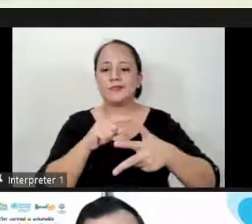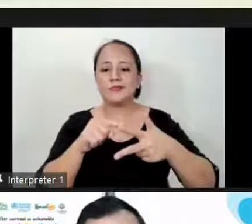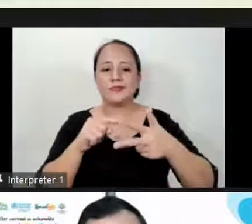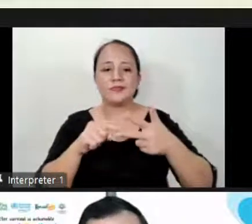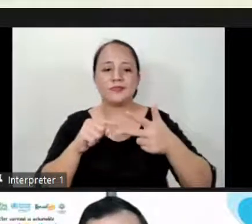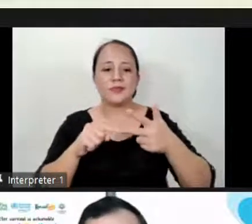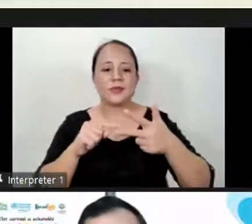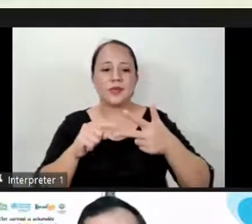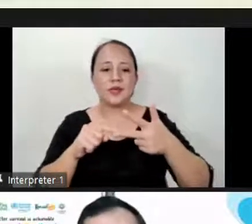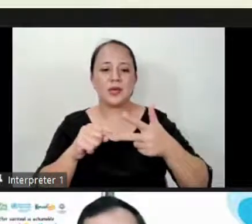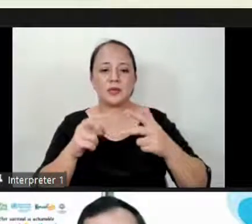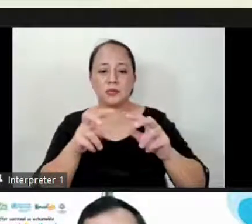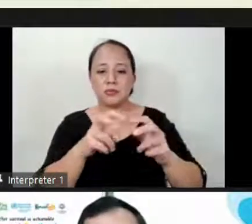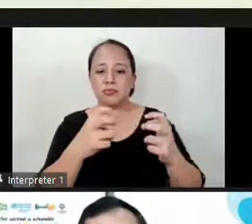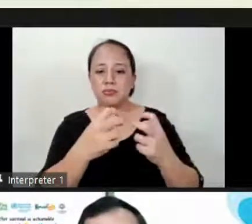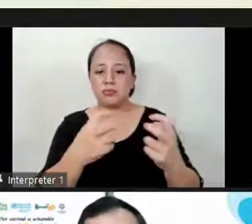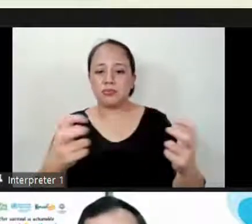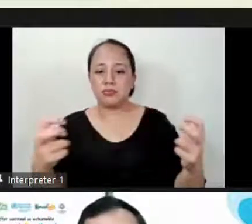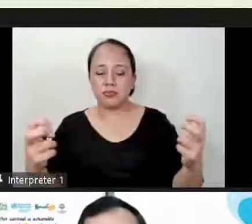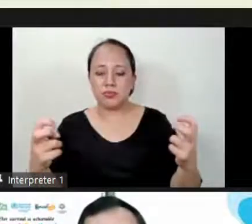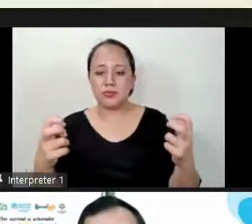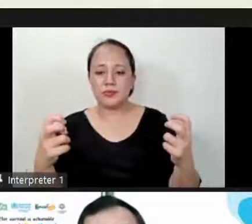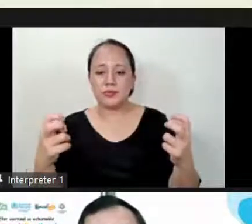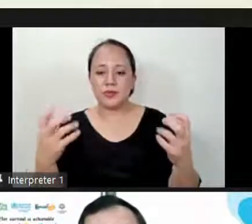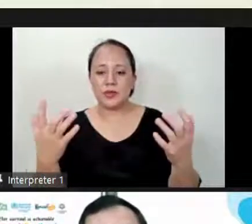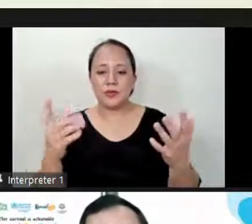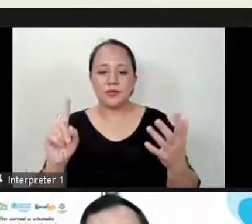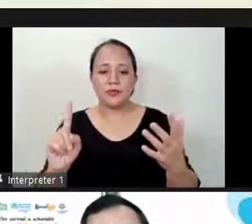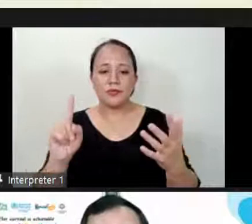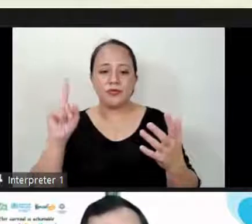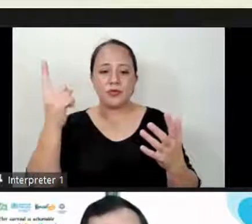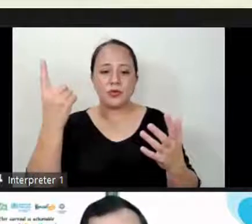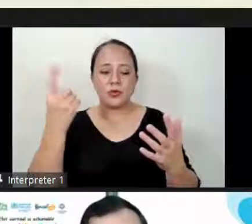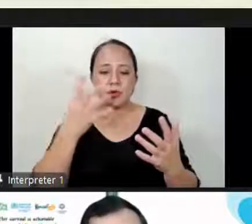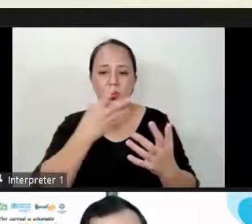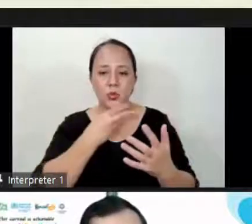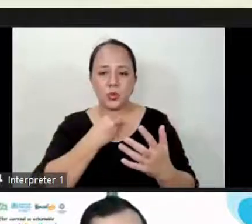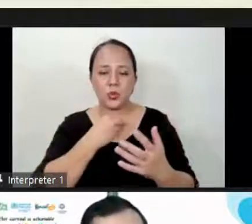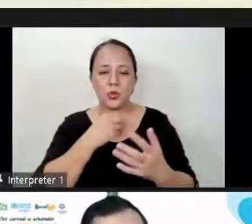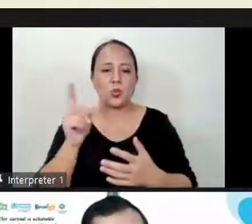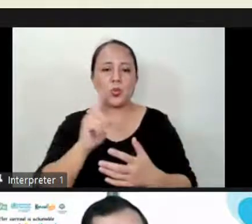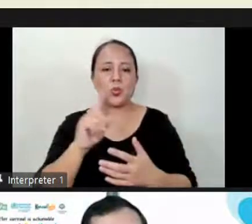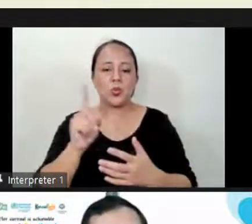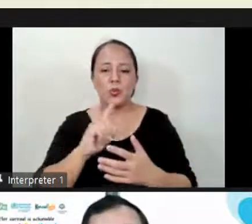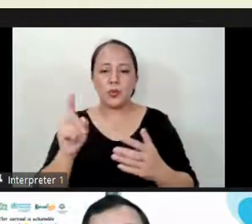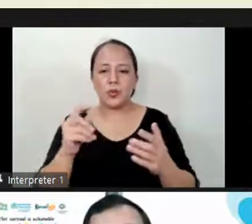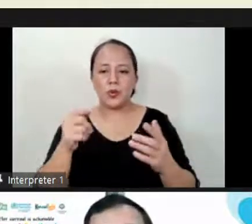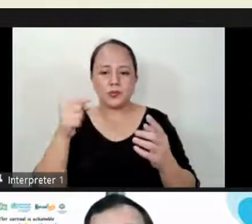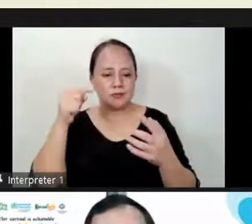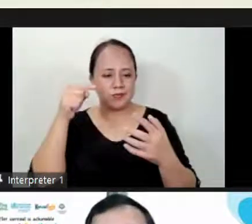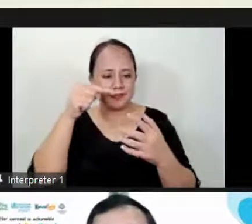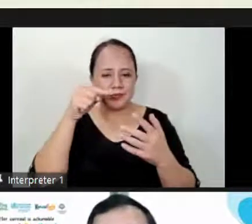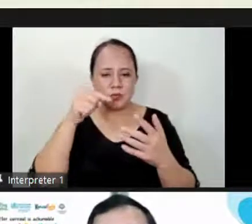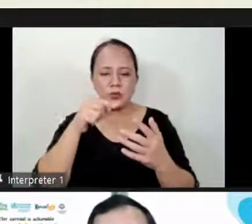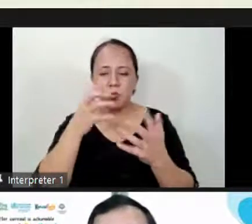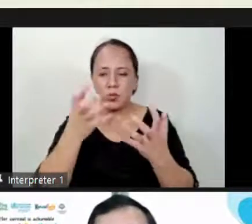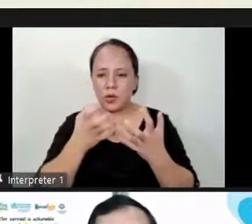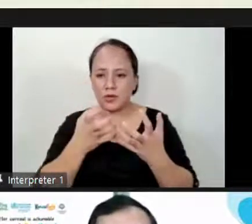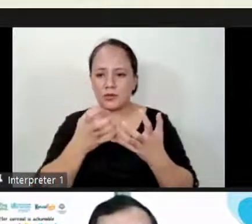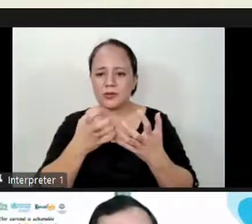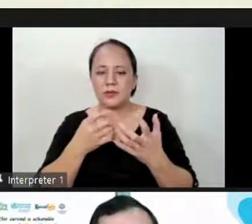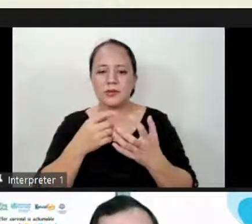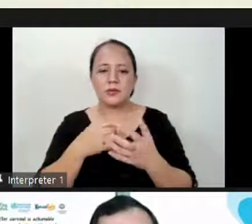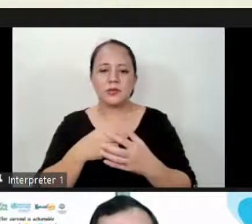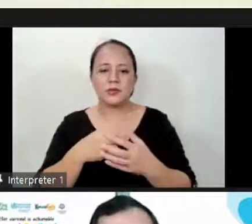our panel speakers first. So the first pass will be, what are the main points that you would like to make